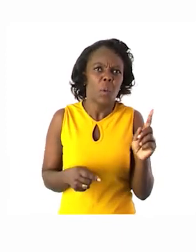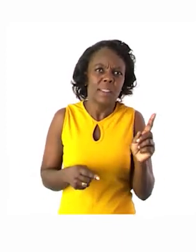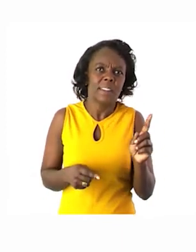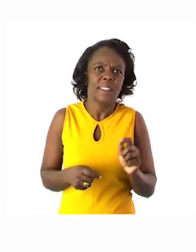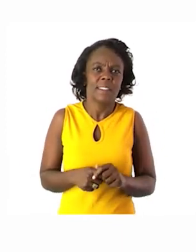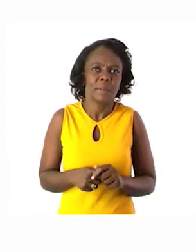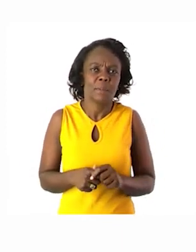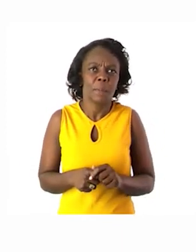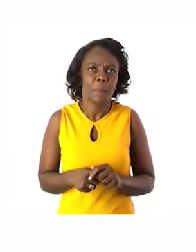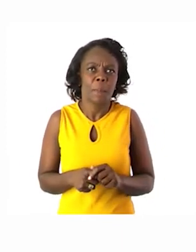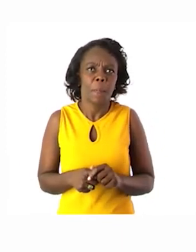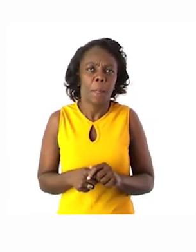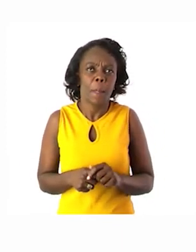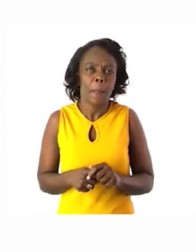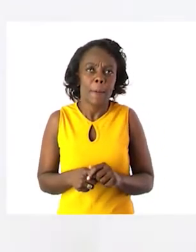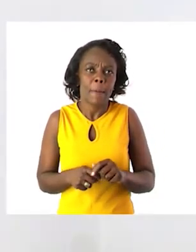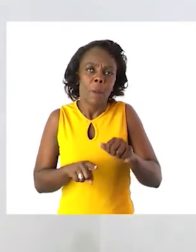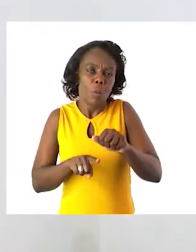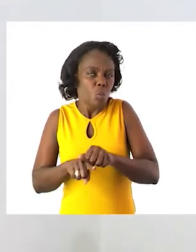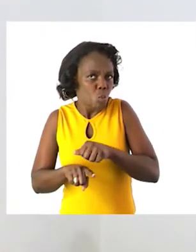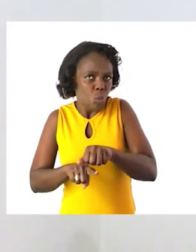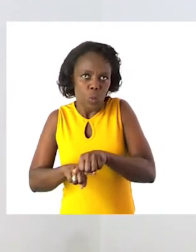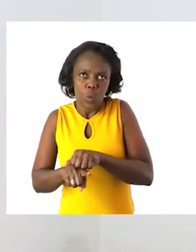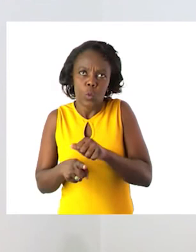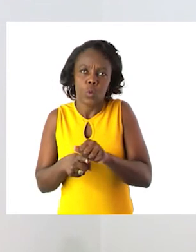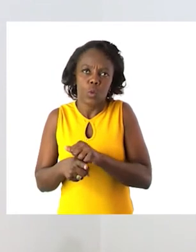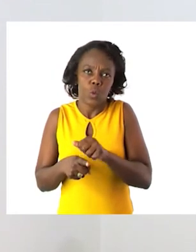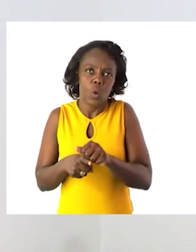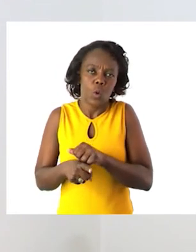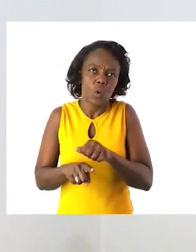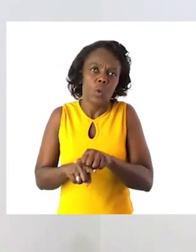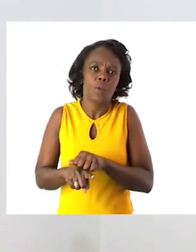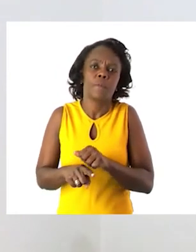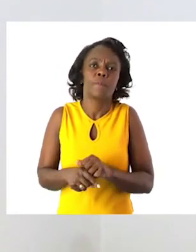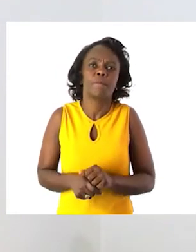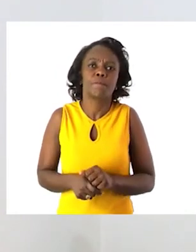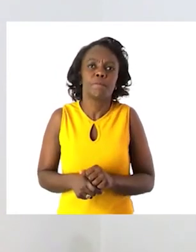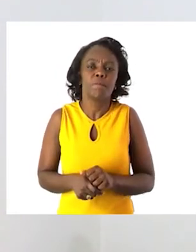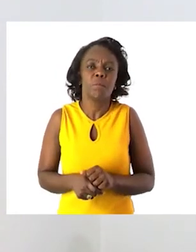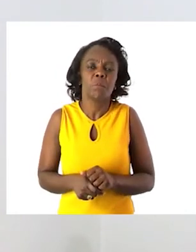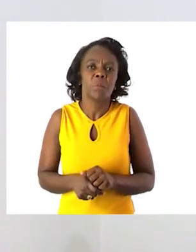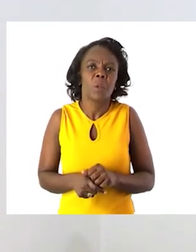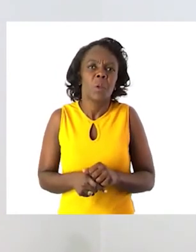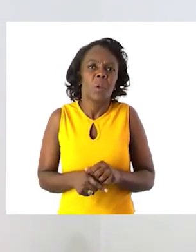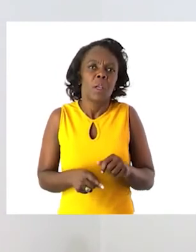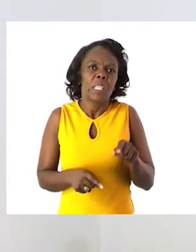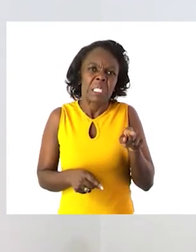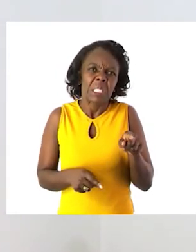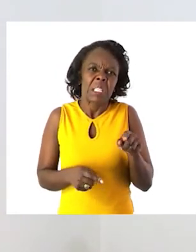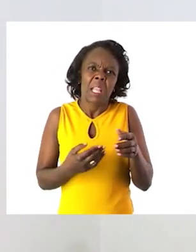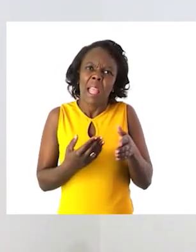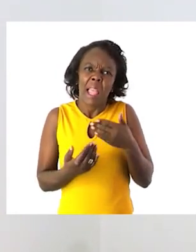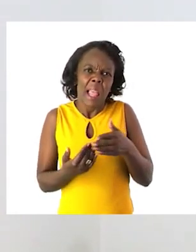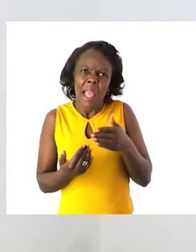object? They are my socks. Those are your socks. Are the socks heavy or light? What do you